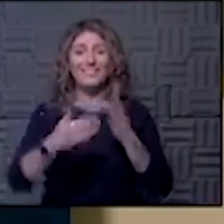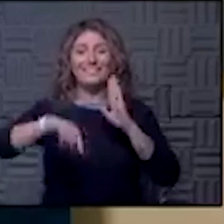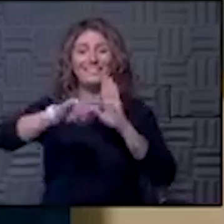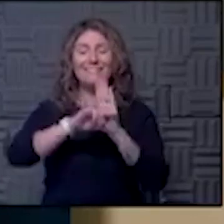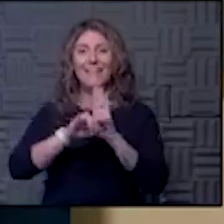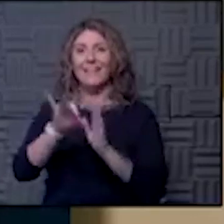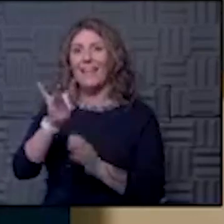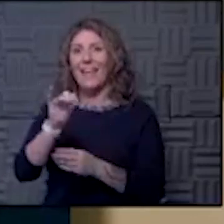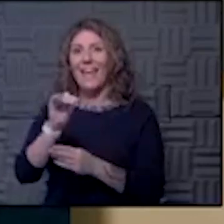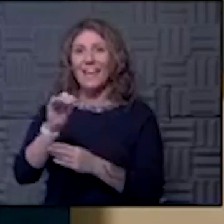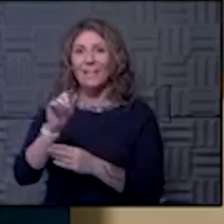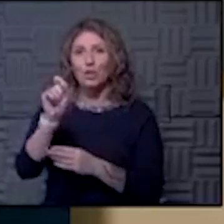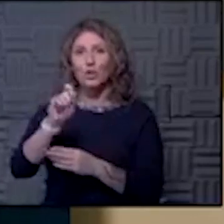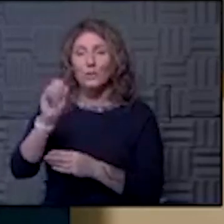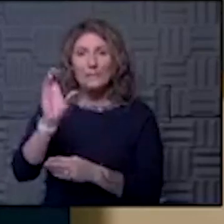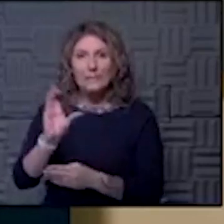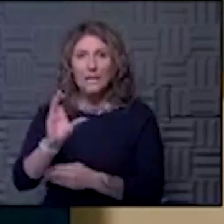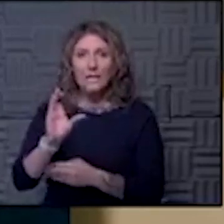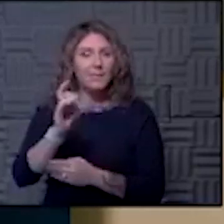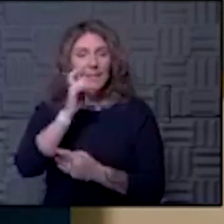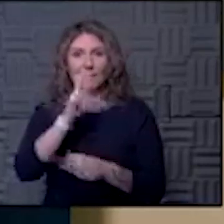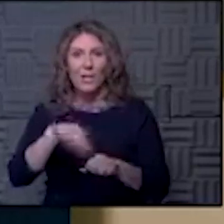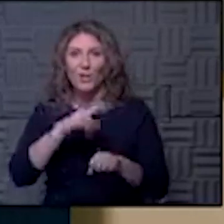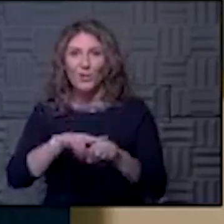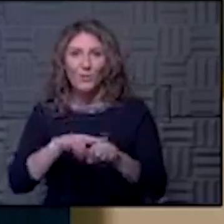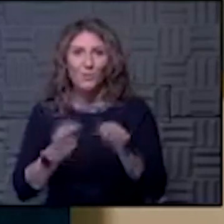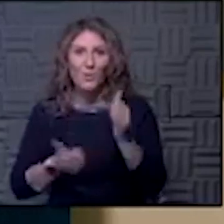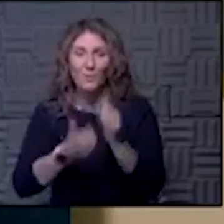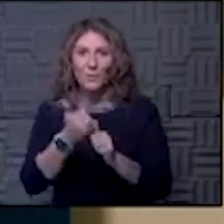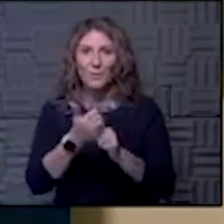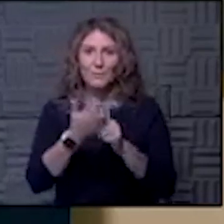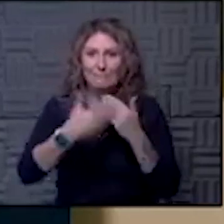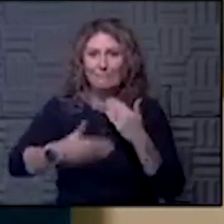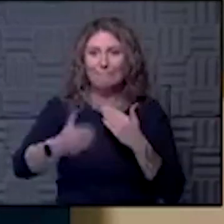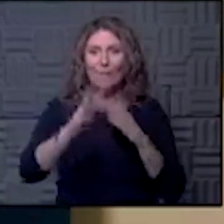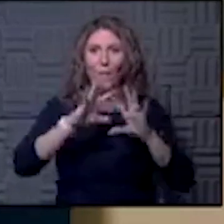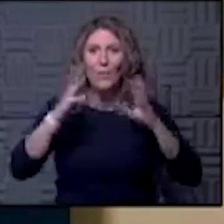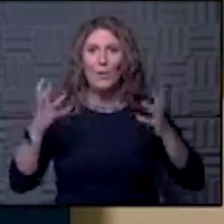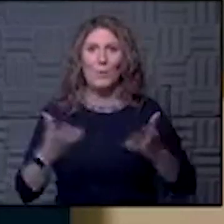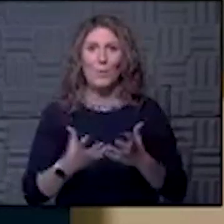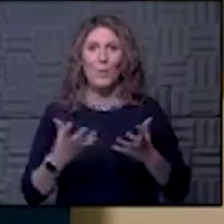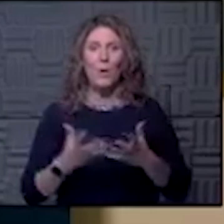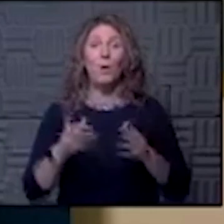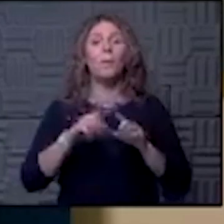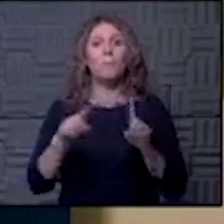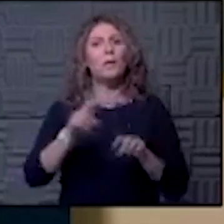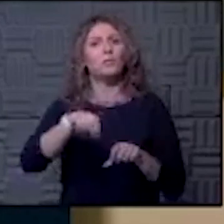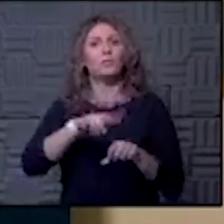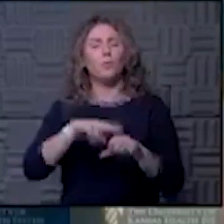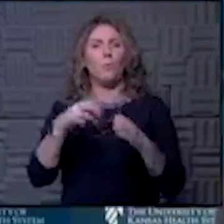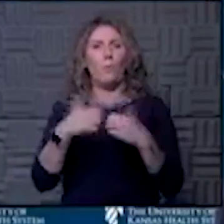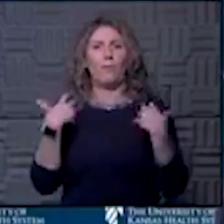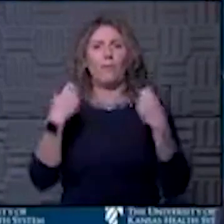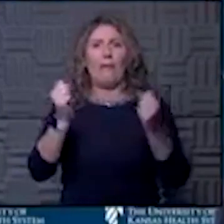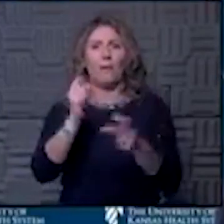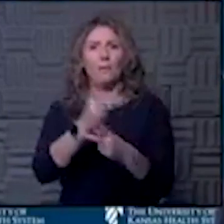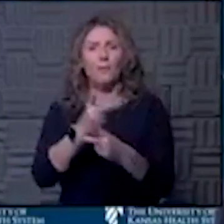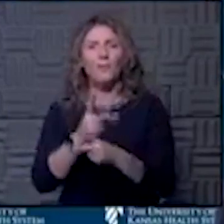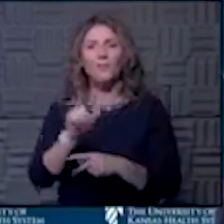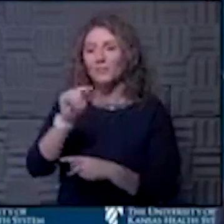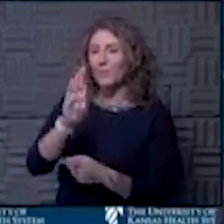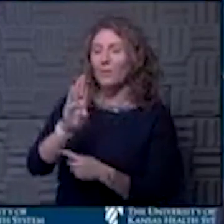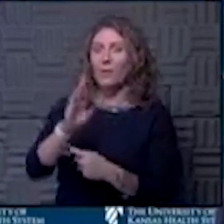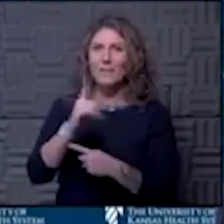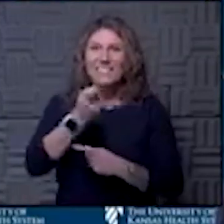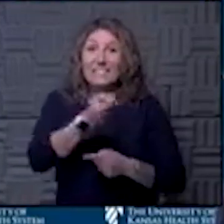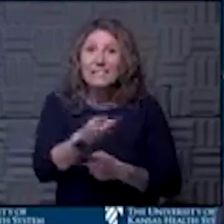degrees Celsius isn't a normal thing to do for most of the rest of the world, but it is pretty normal in the healthcare world. So the lab has several of